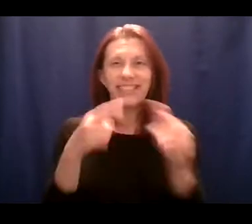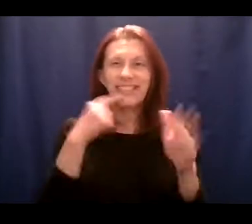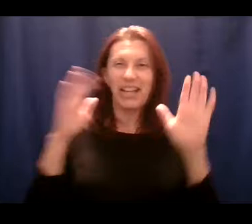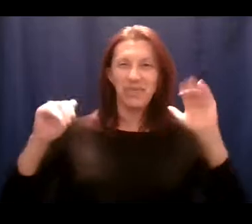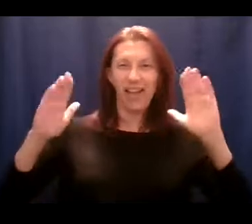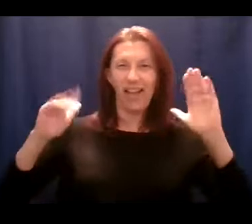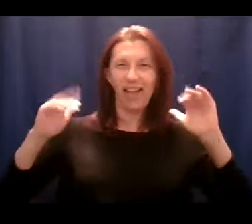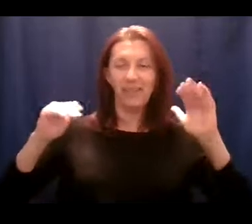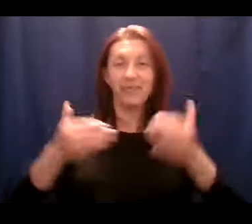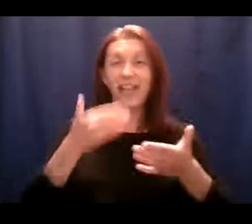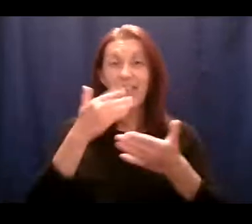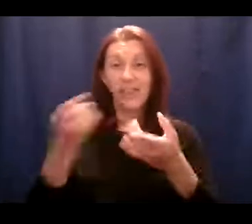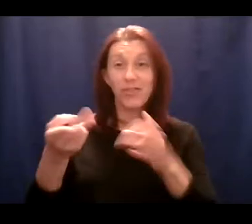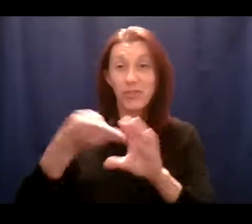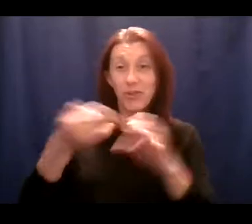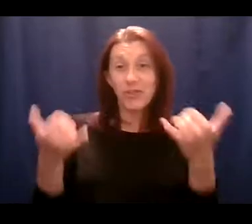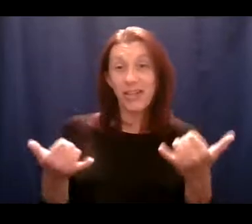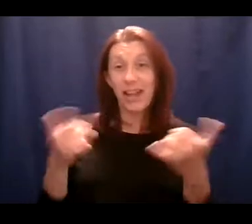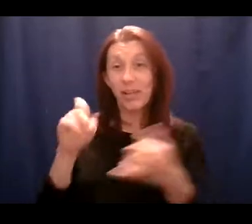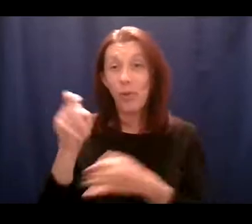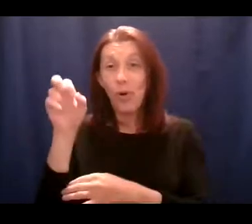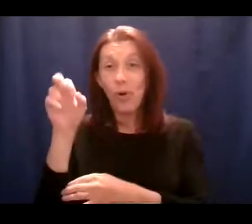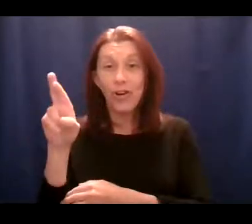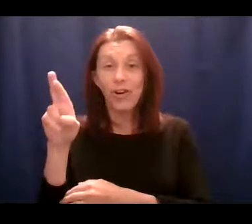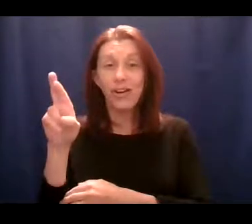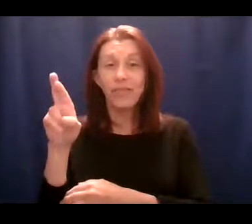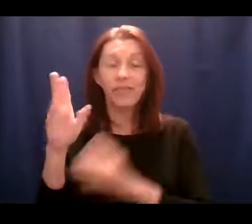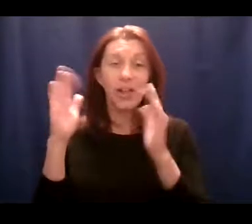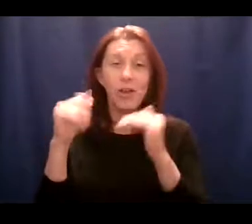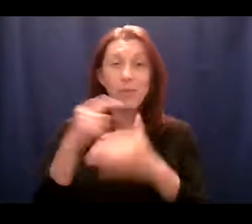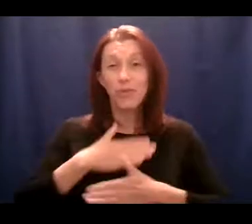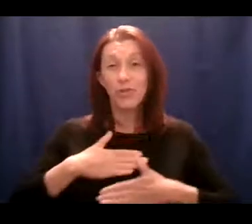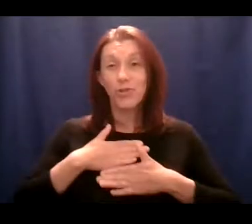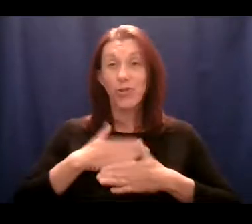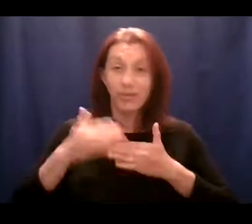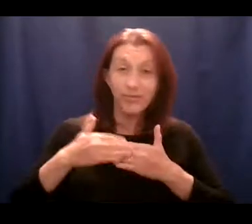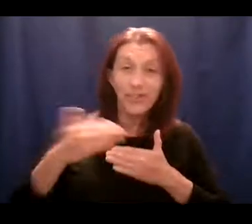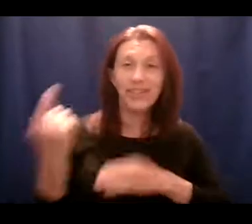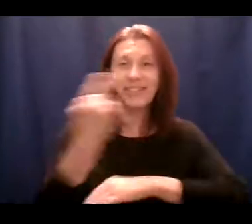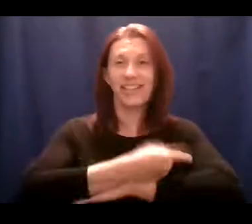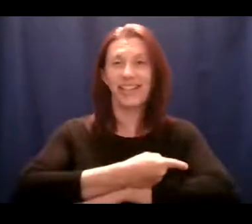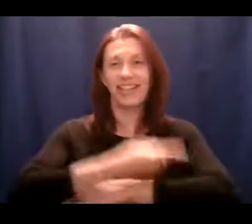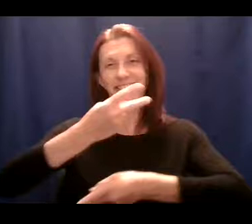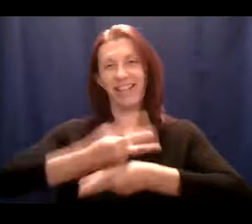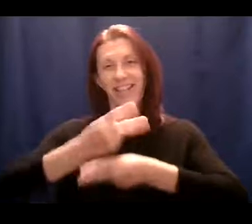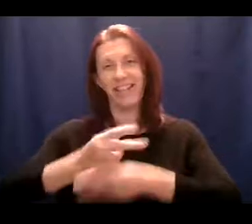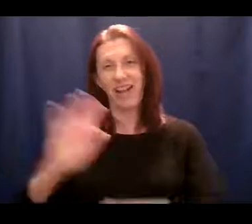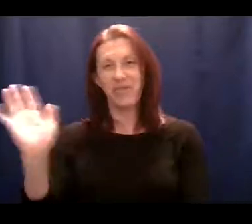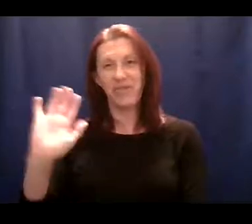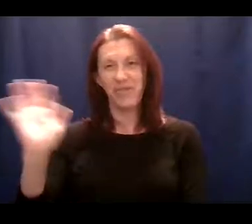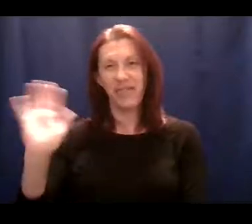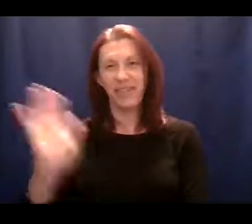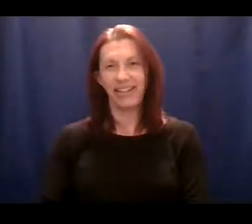joining us today, explorers. I hope you enjoy the rest of your day. Take care. Bye-bye.